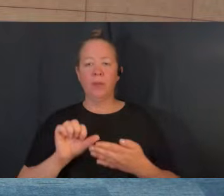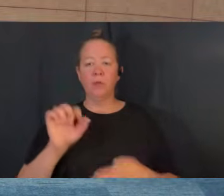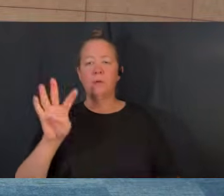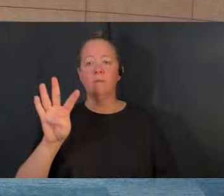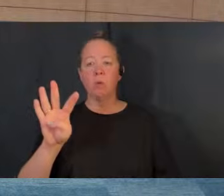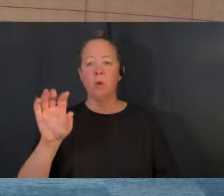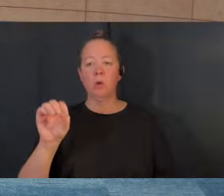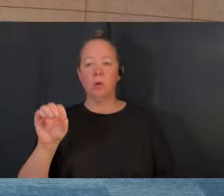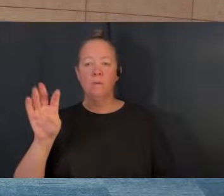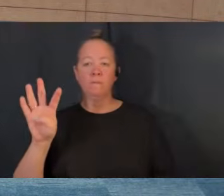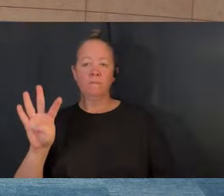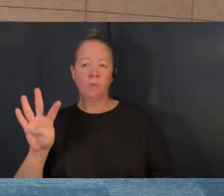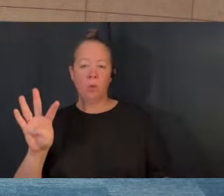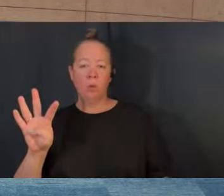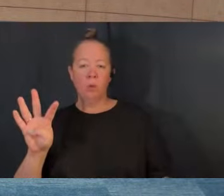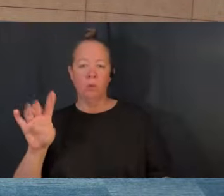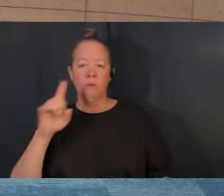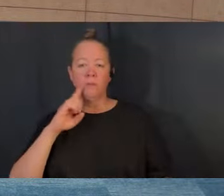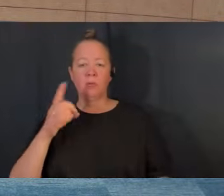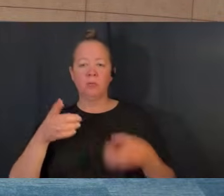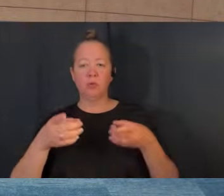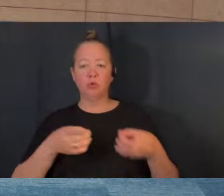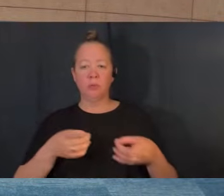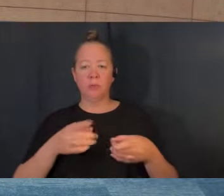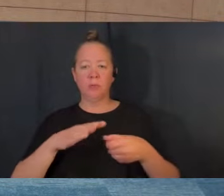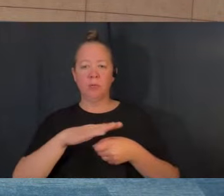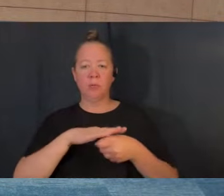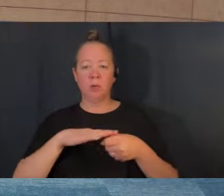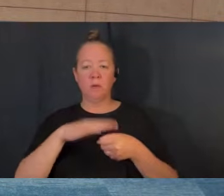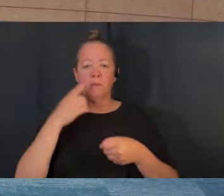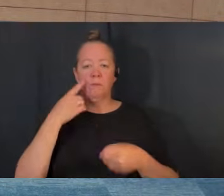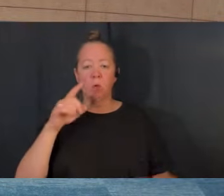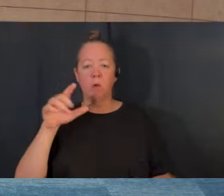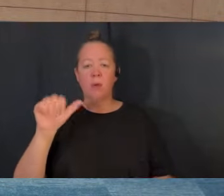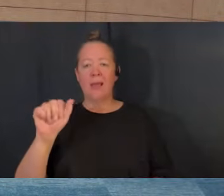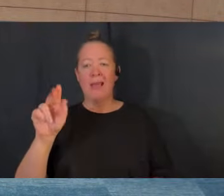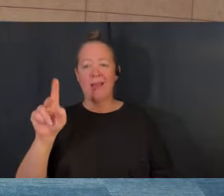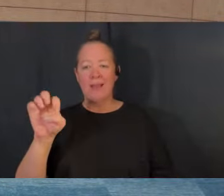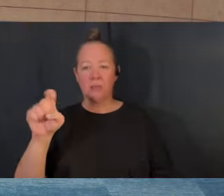annexed. It is the final item on that page, number 38.